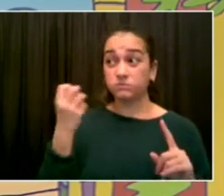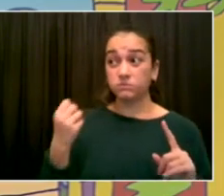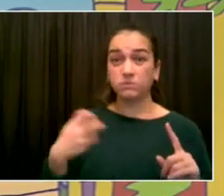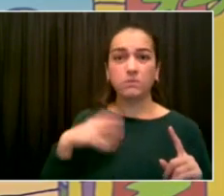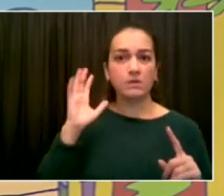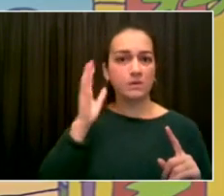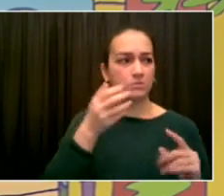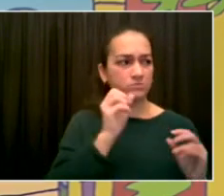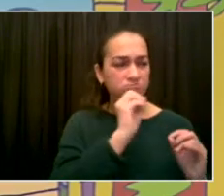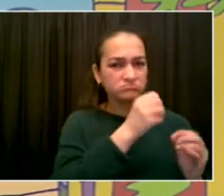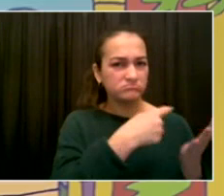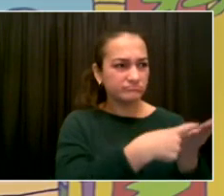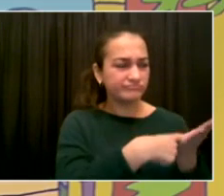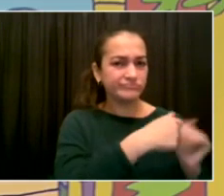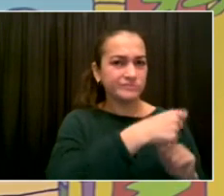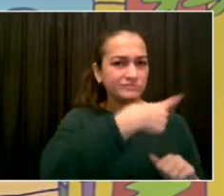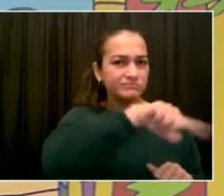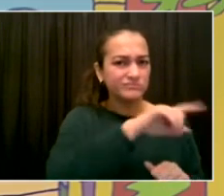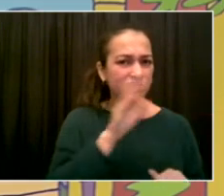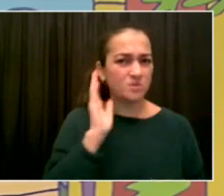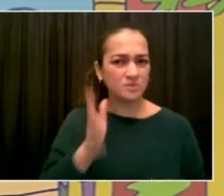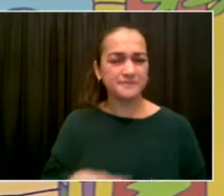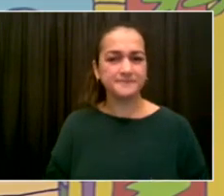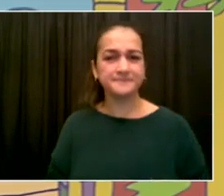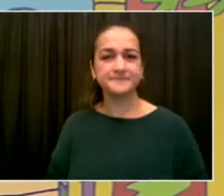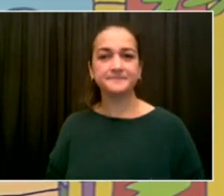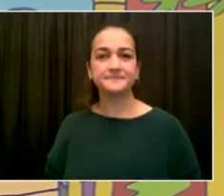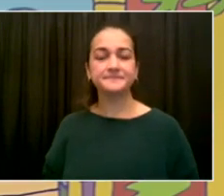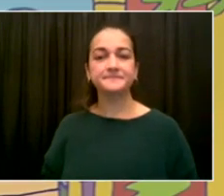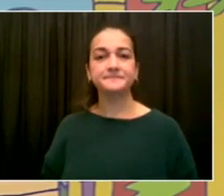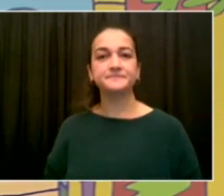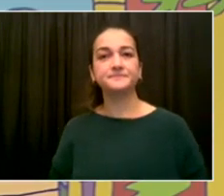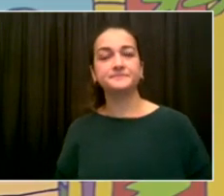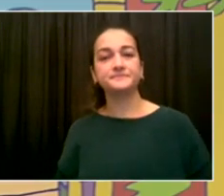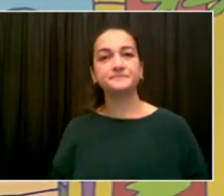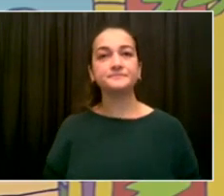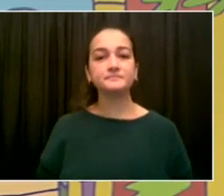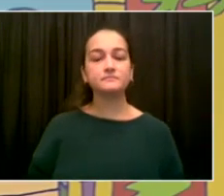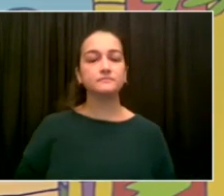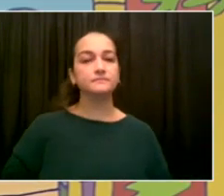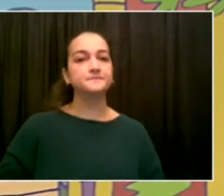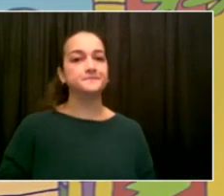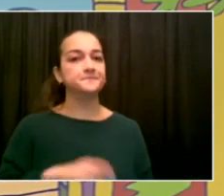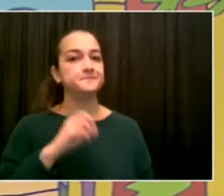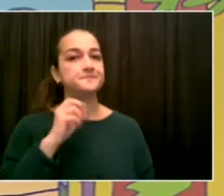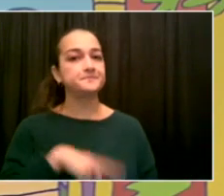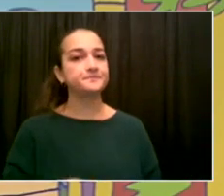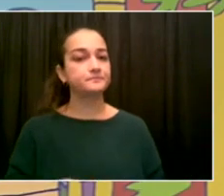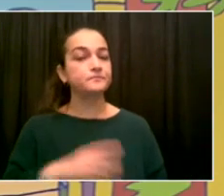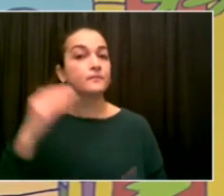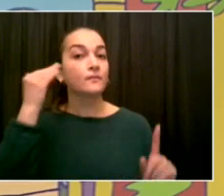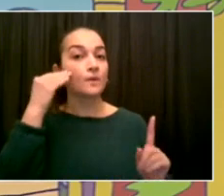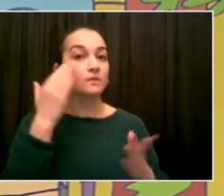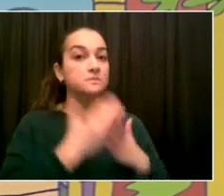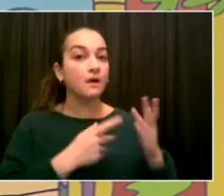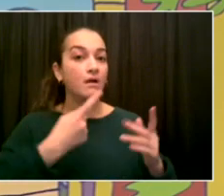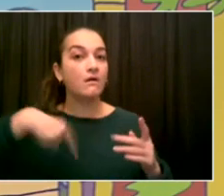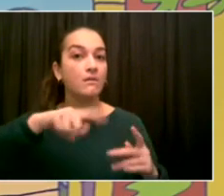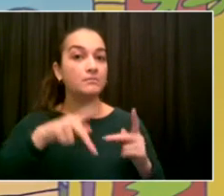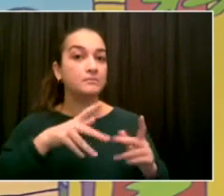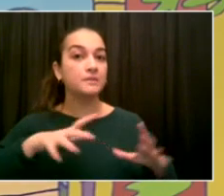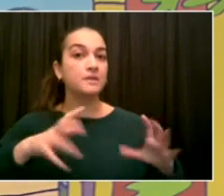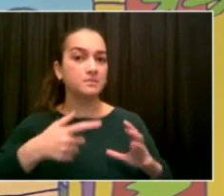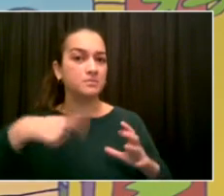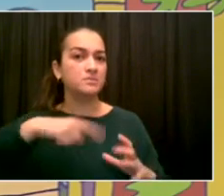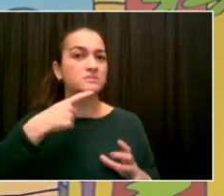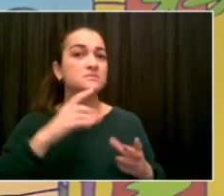We also spoke to multiple people who said that they received harassing phone calls or voicemails from blocked phone numbers after filing 311 complaints about